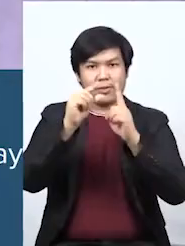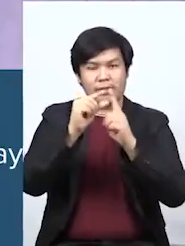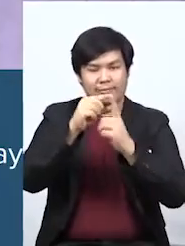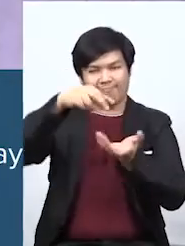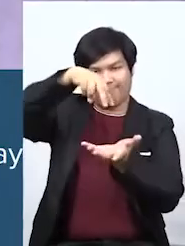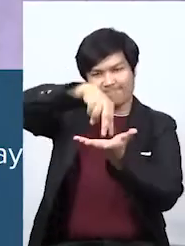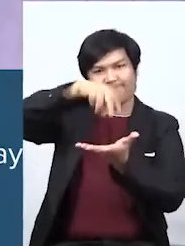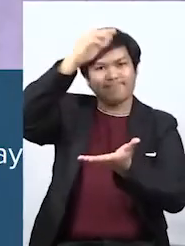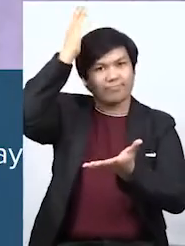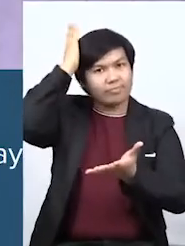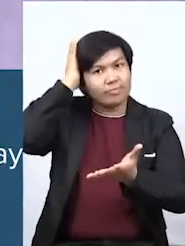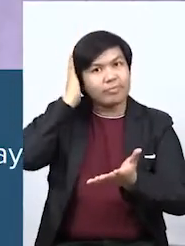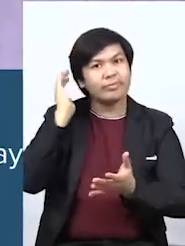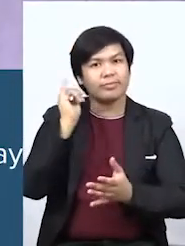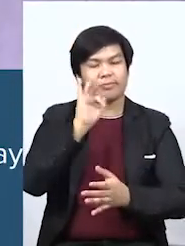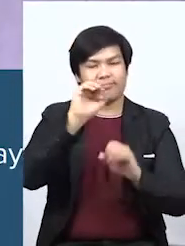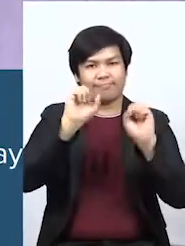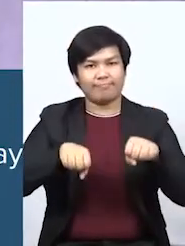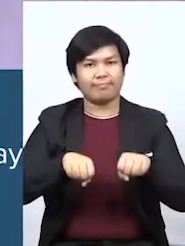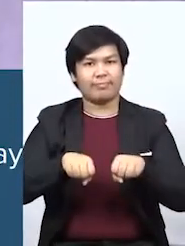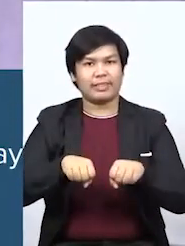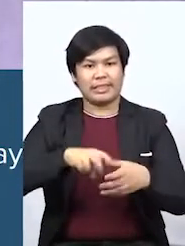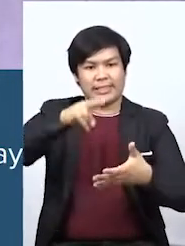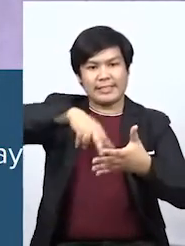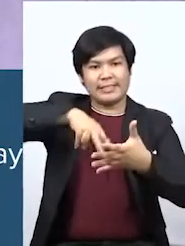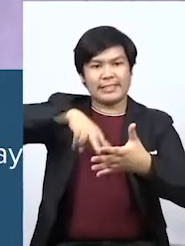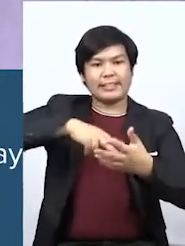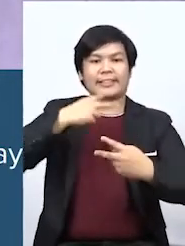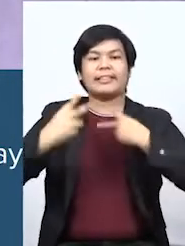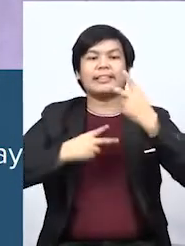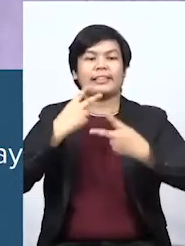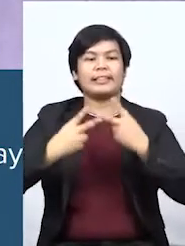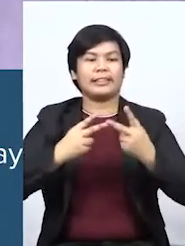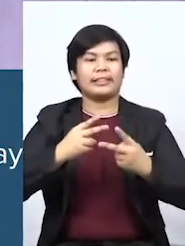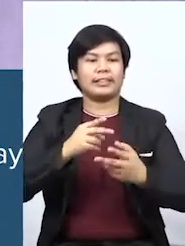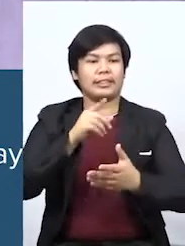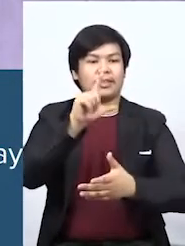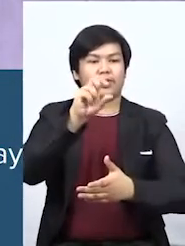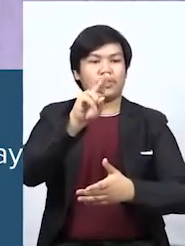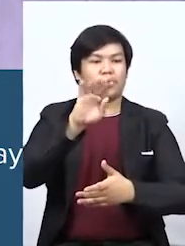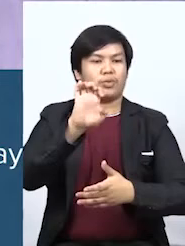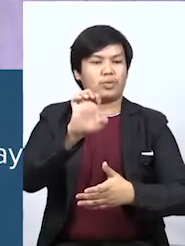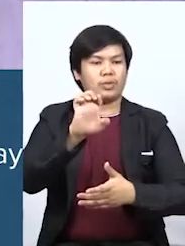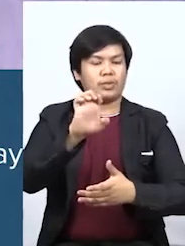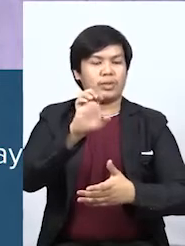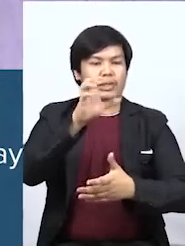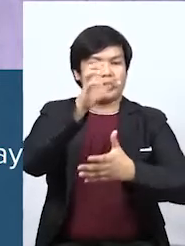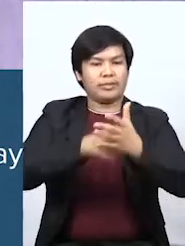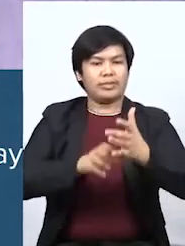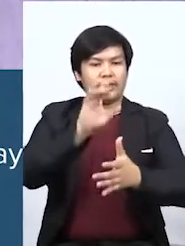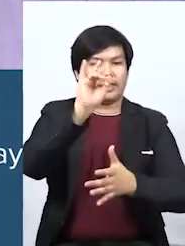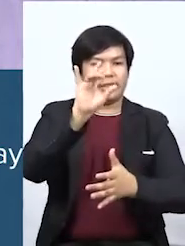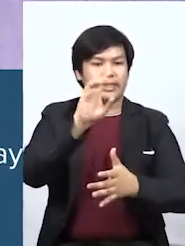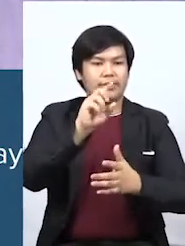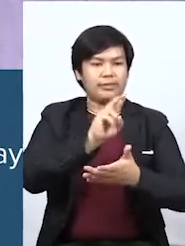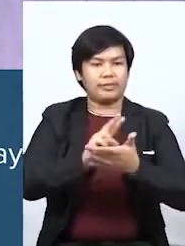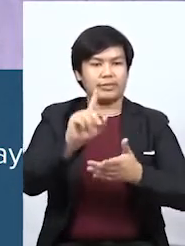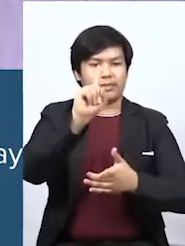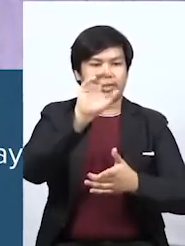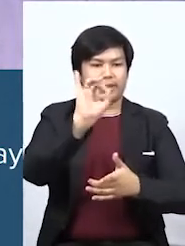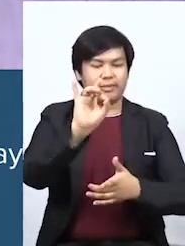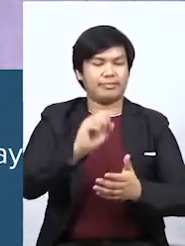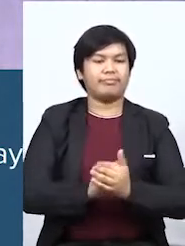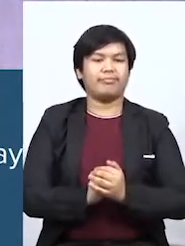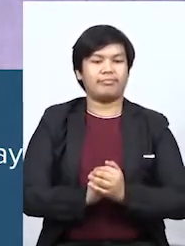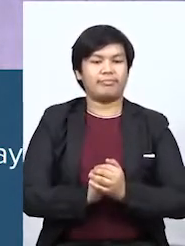to and let's read aloud together verses one to e from the new living translation All together